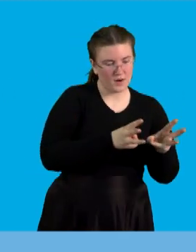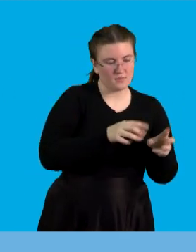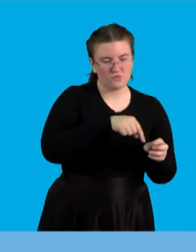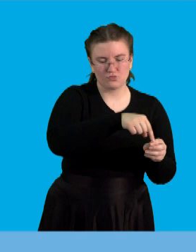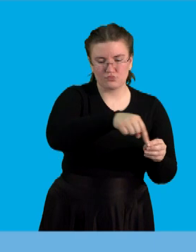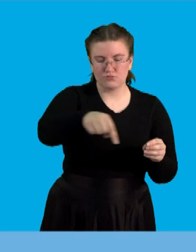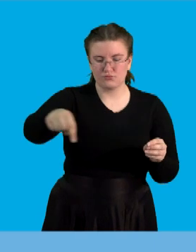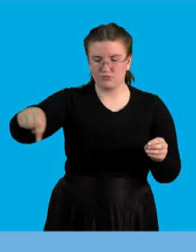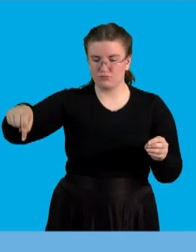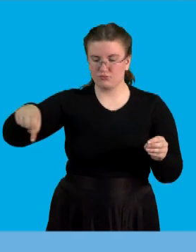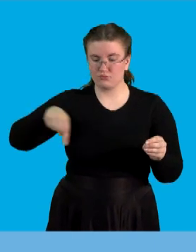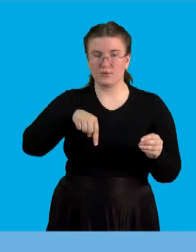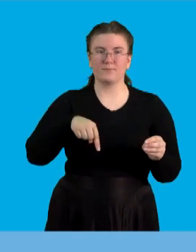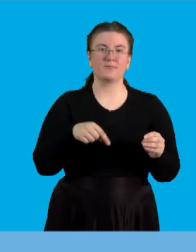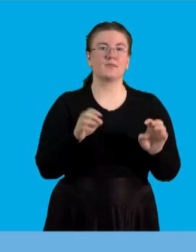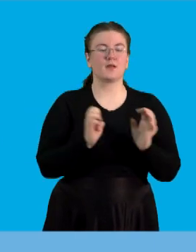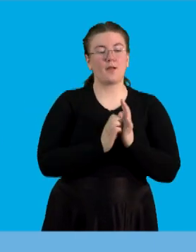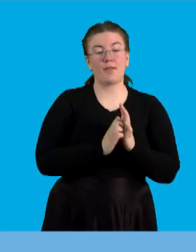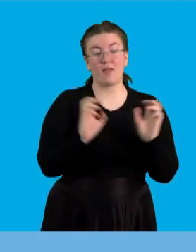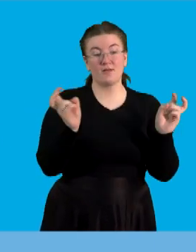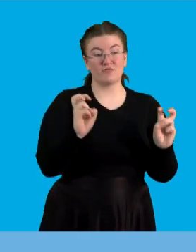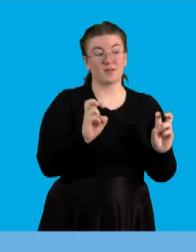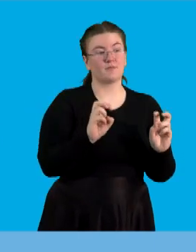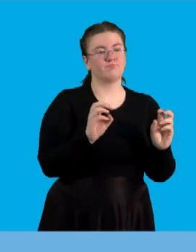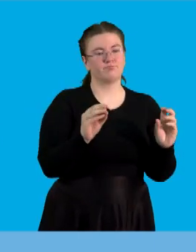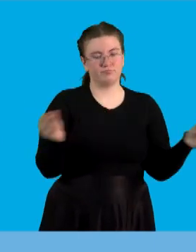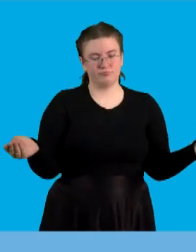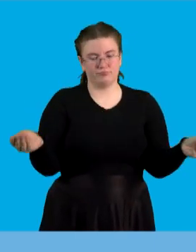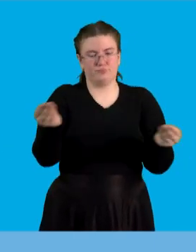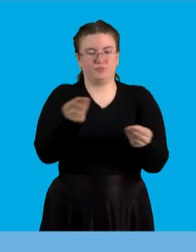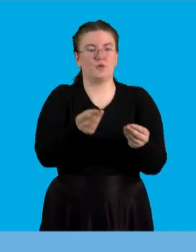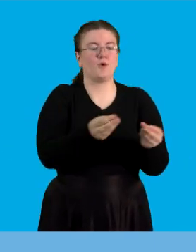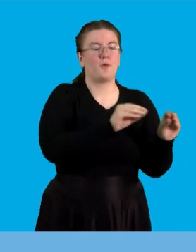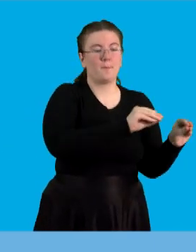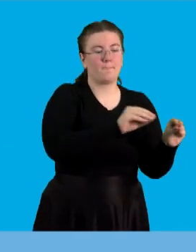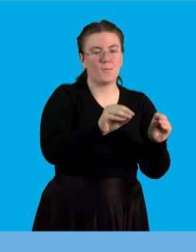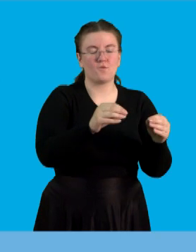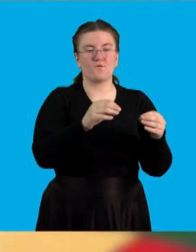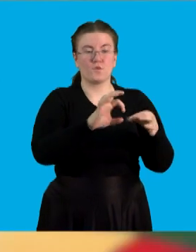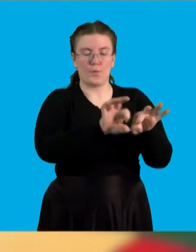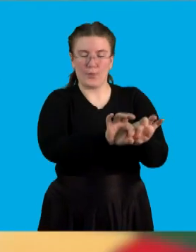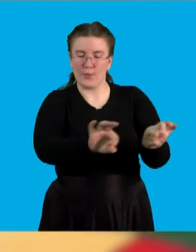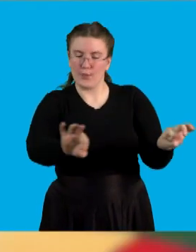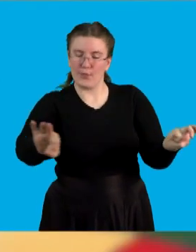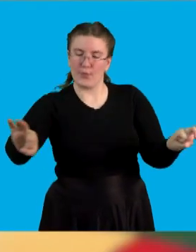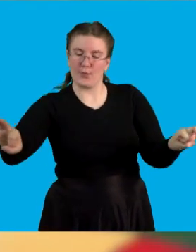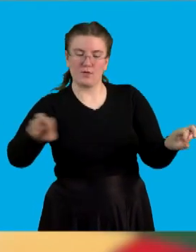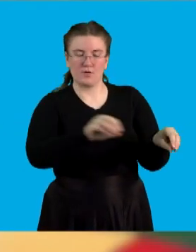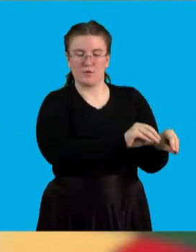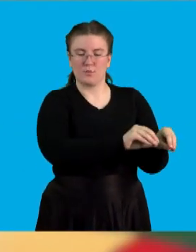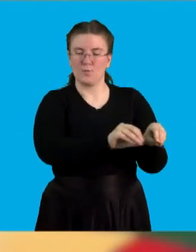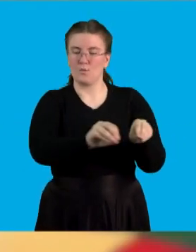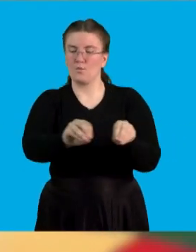for electricity. So when electricity is moving from one terminal to the other and then moving through wires to the other